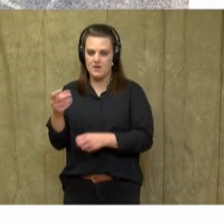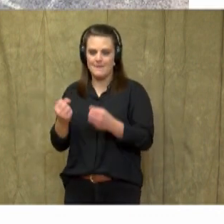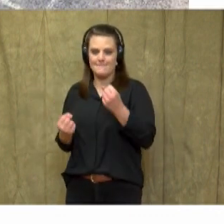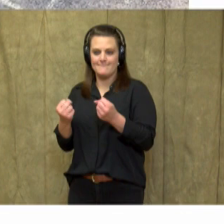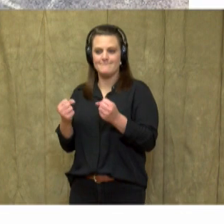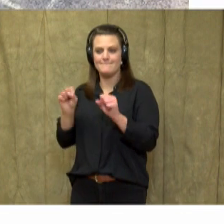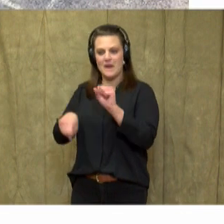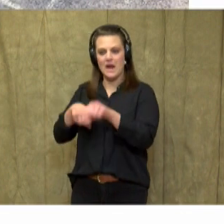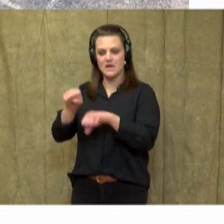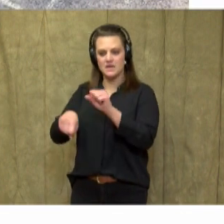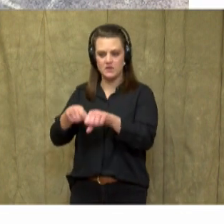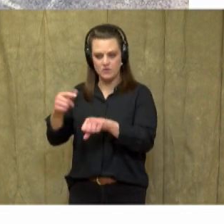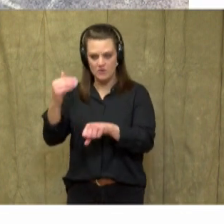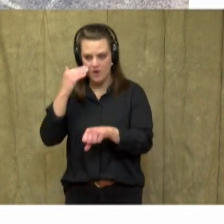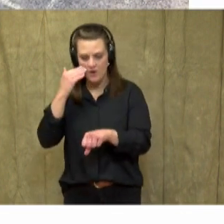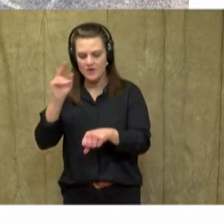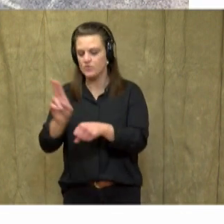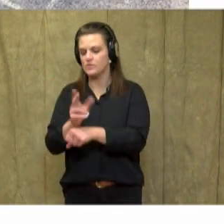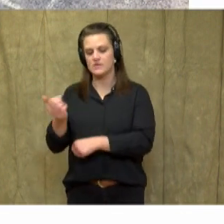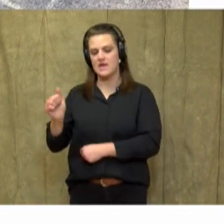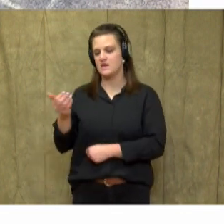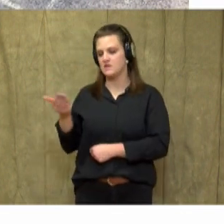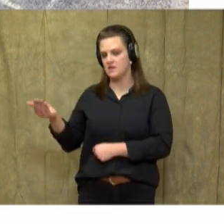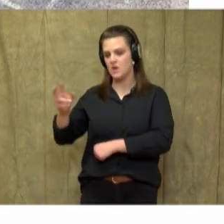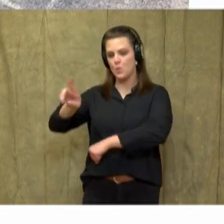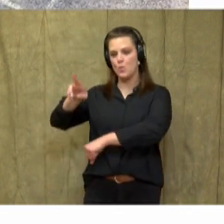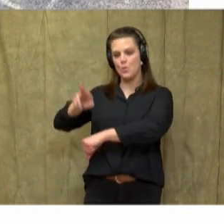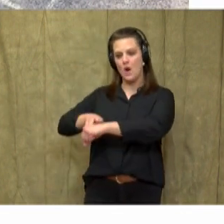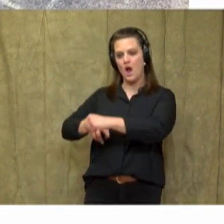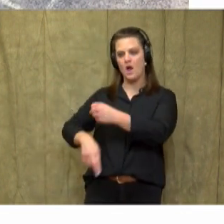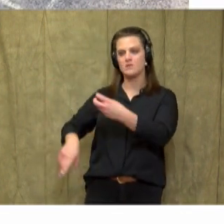can use anything. You could use rocks, you could use